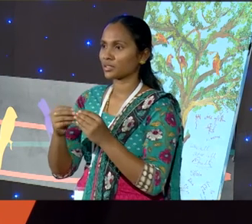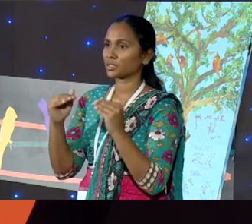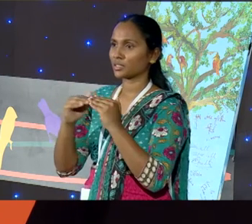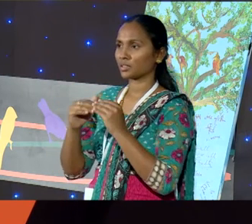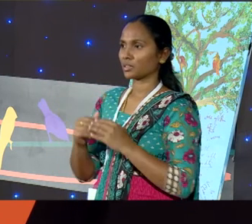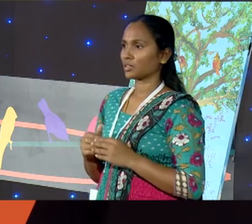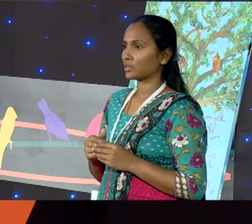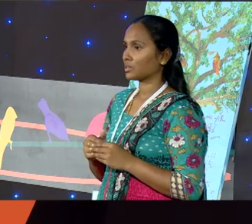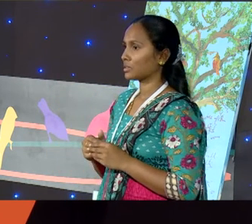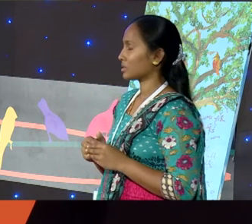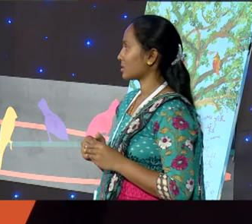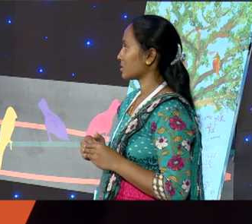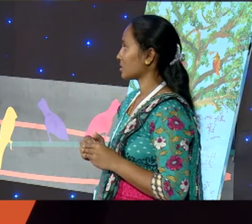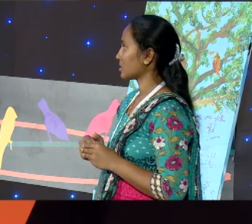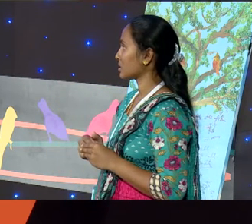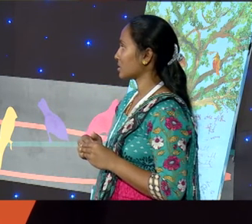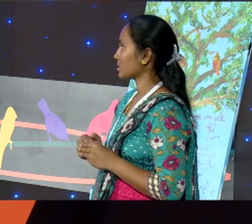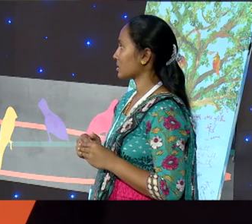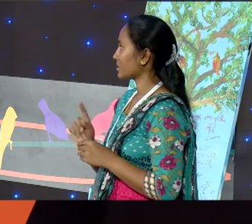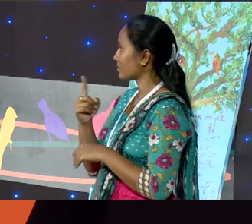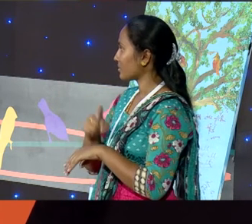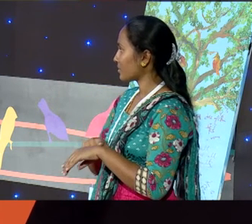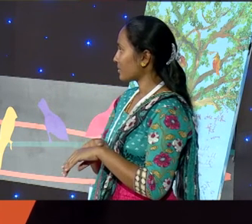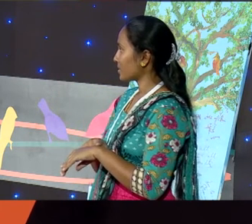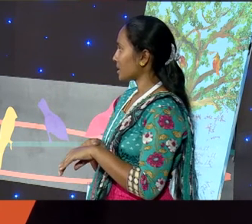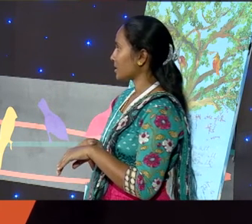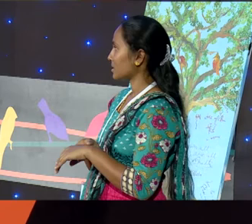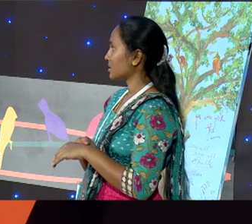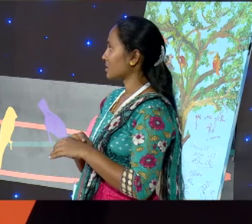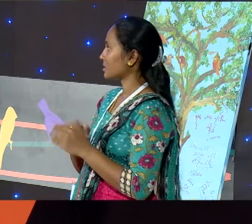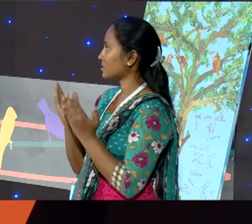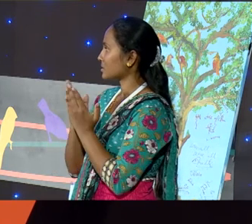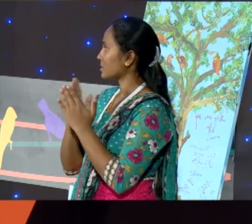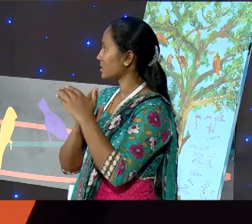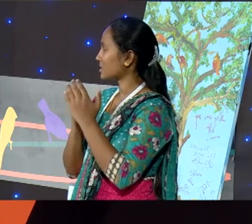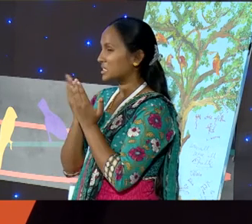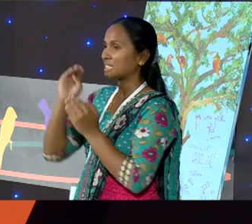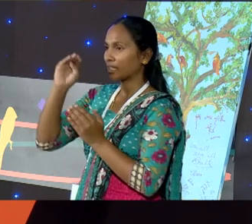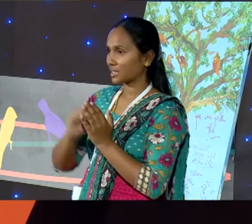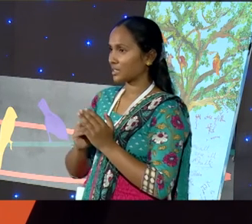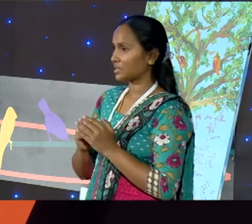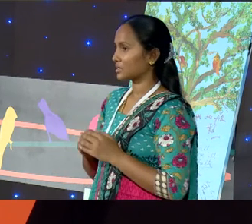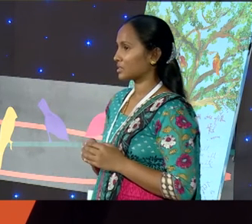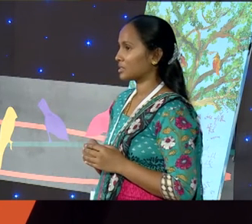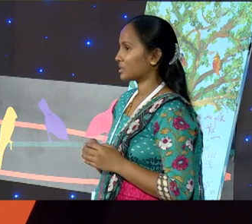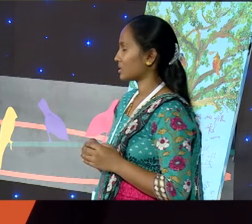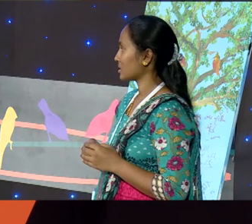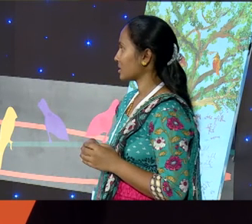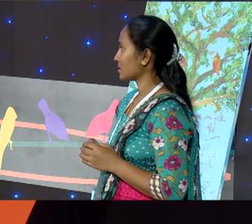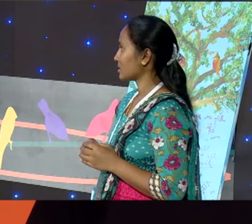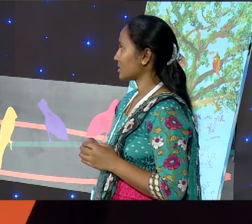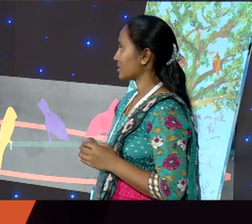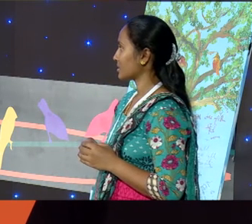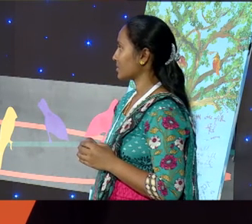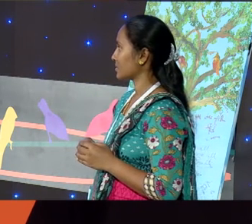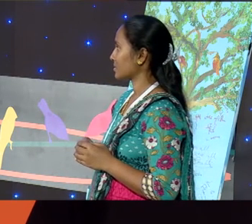And the entrepreneurship cell in Stephen's is, in fact, today the first undergrad society that organizes a startup fair. So it's gone on even after I've